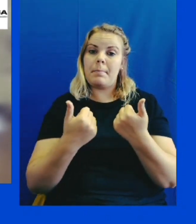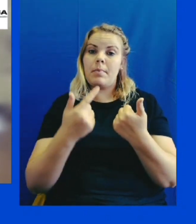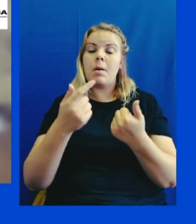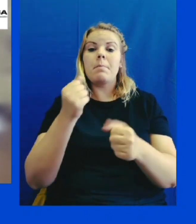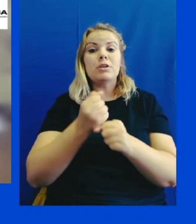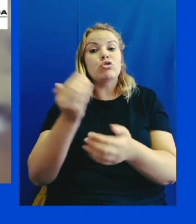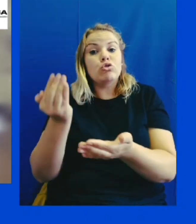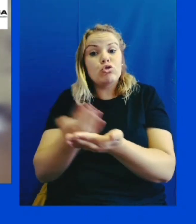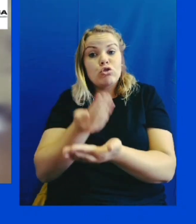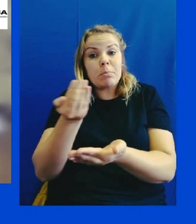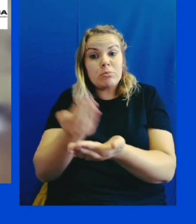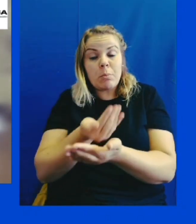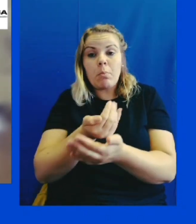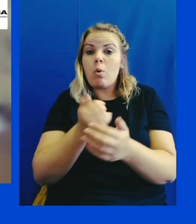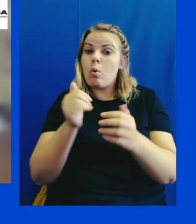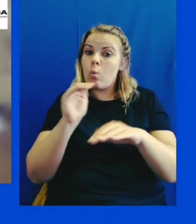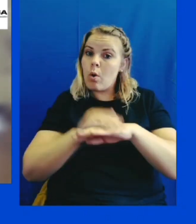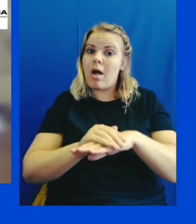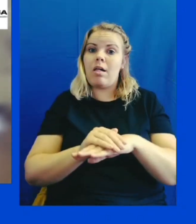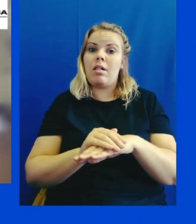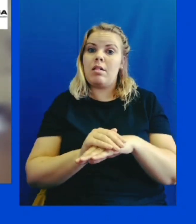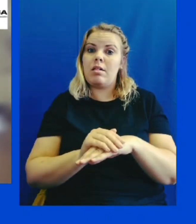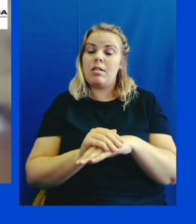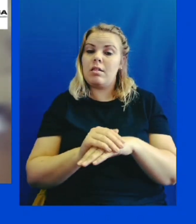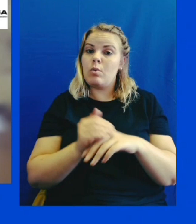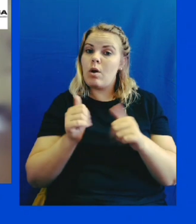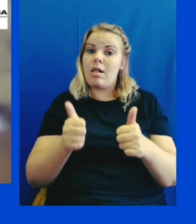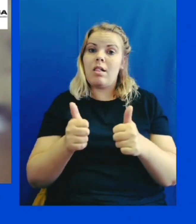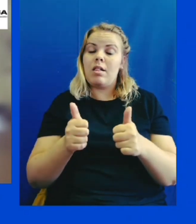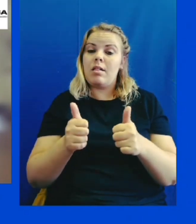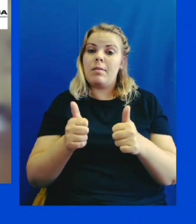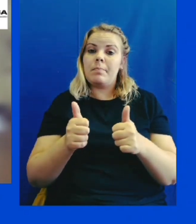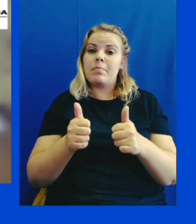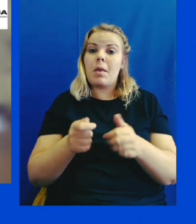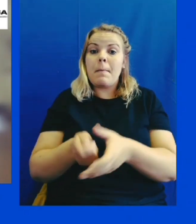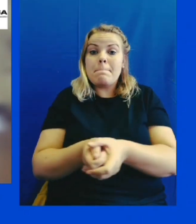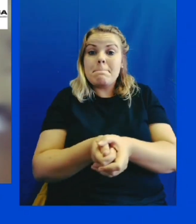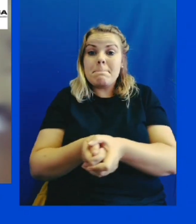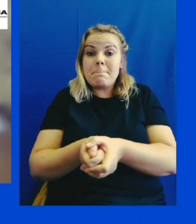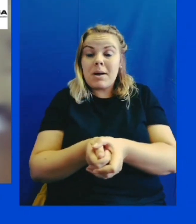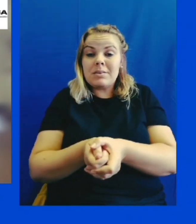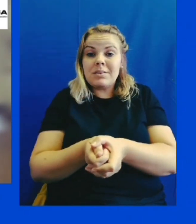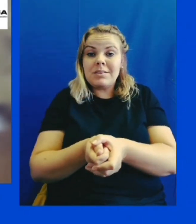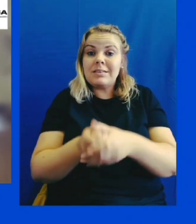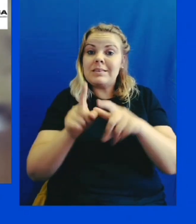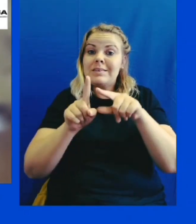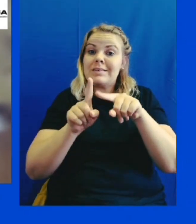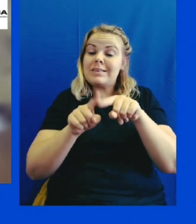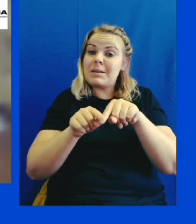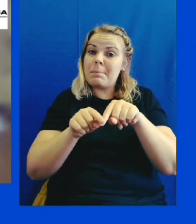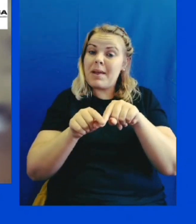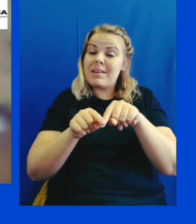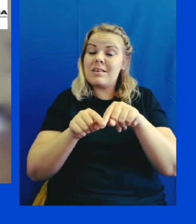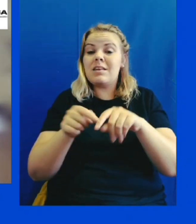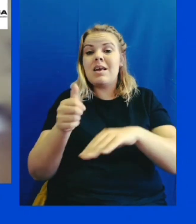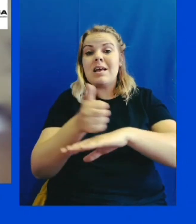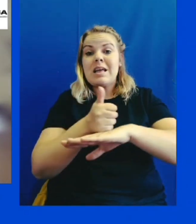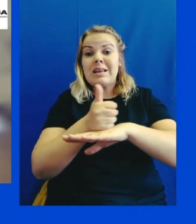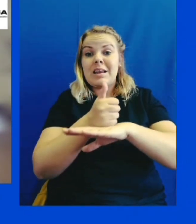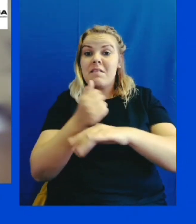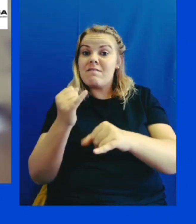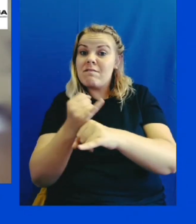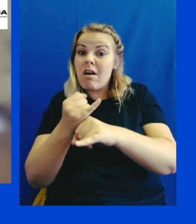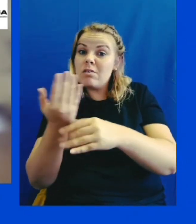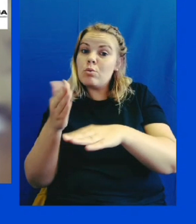to chip well, particularly the putting depends on how quick the greens are running.